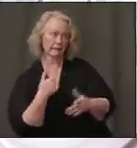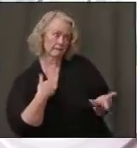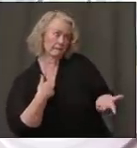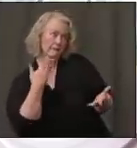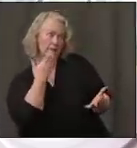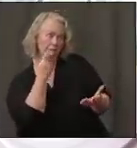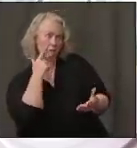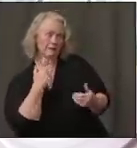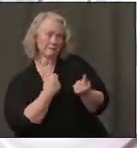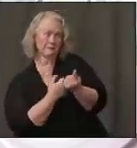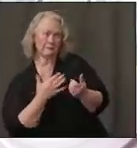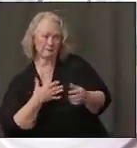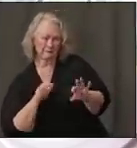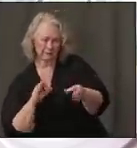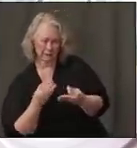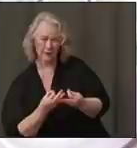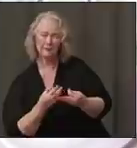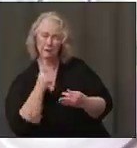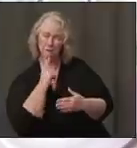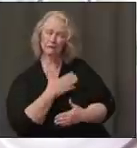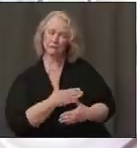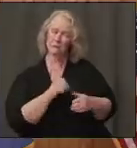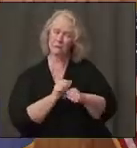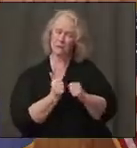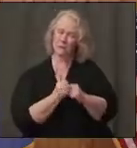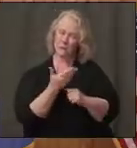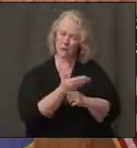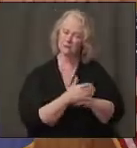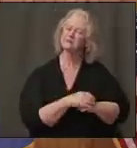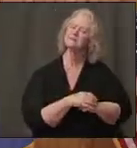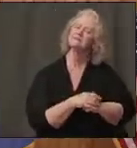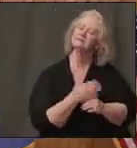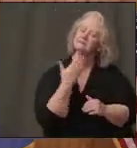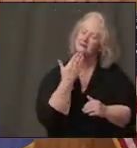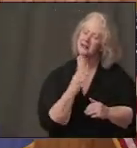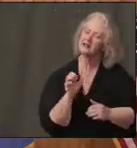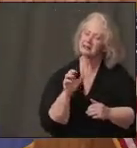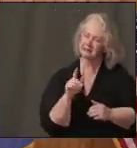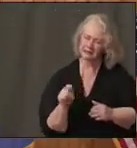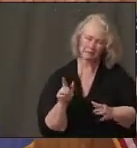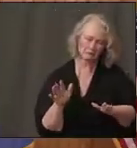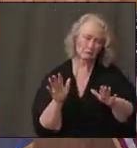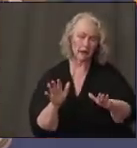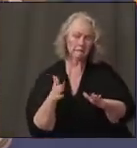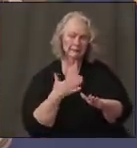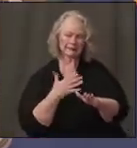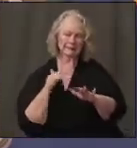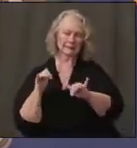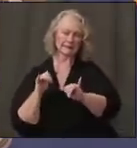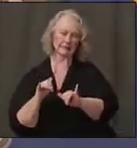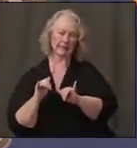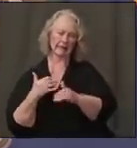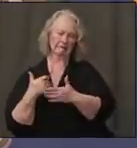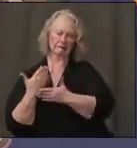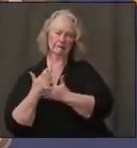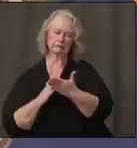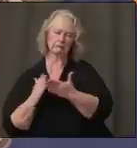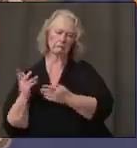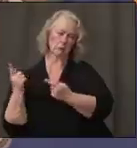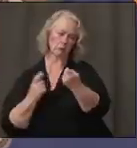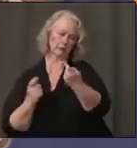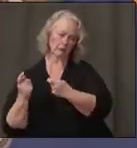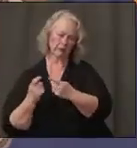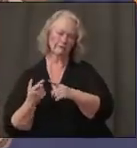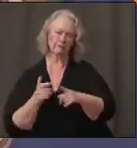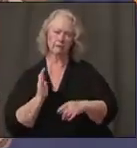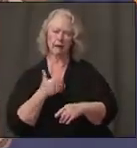it's been a pleasure to work with you and your team. Thanks a lot. Hey, Scott, that's great. And please stick around a little bit, because we do have some questions